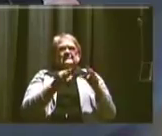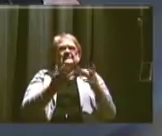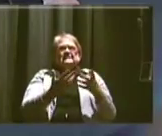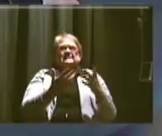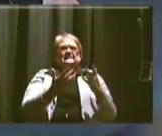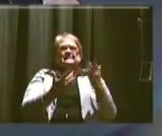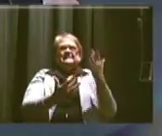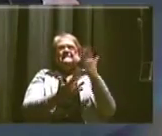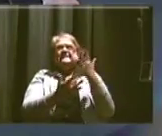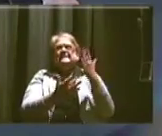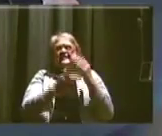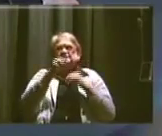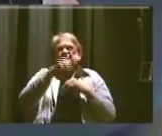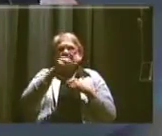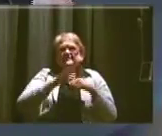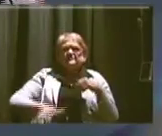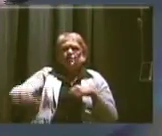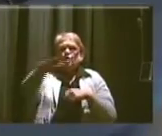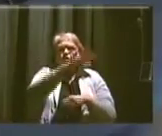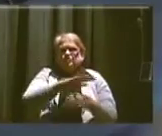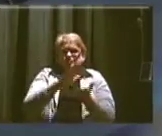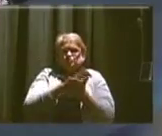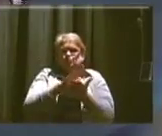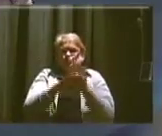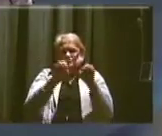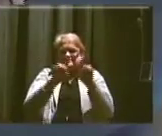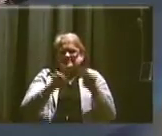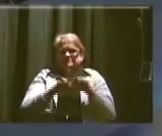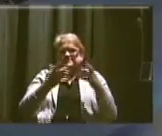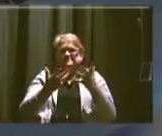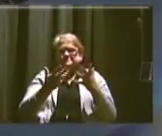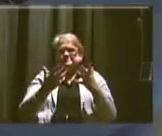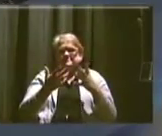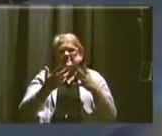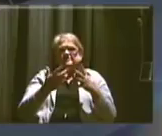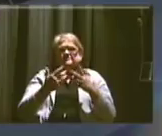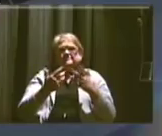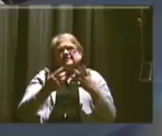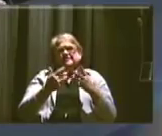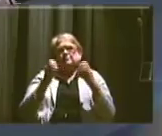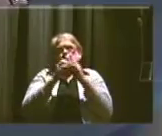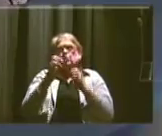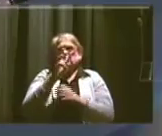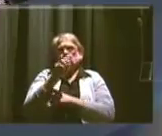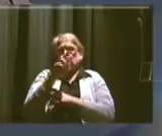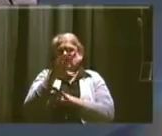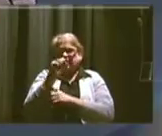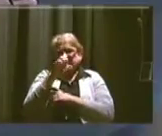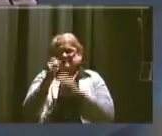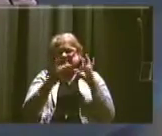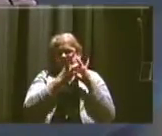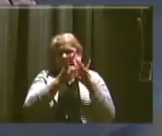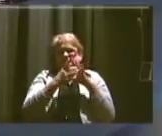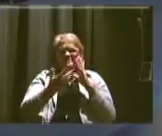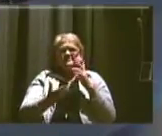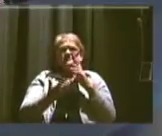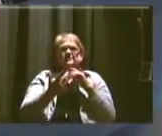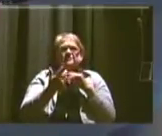new core for the data center, that be expanded wireless throughout the district, things for the greater